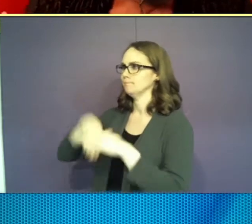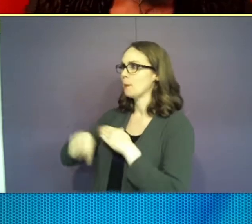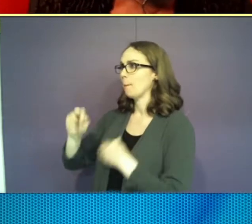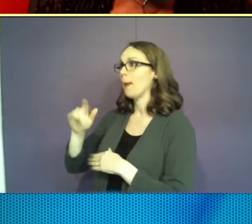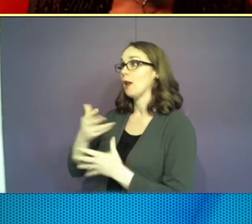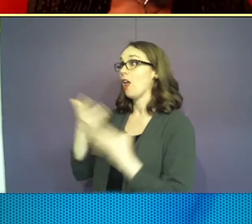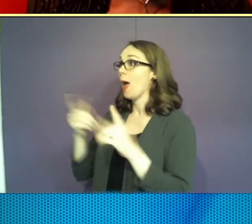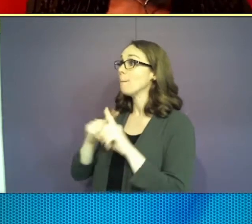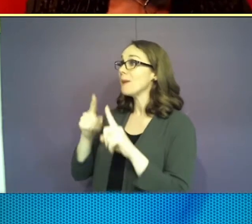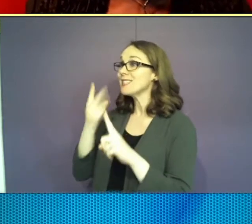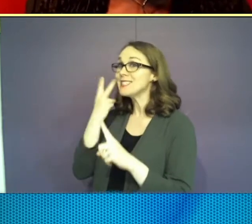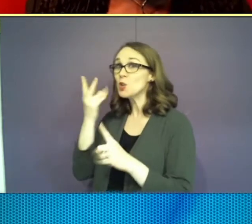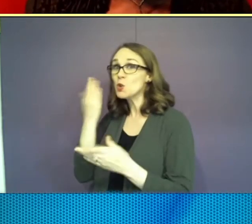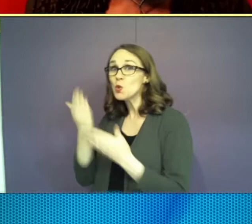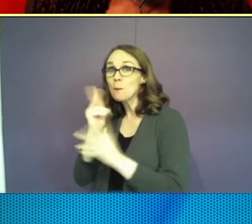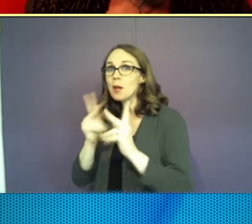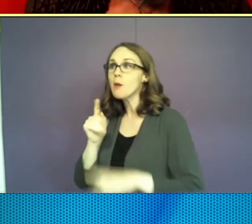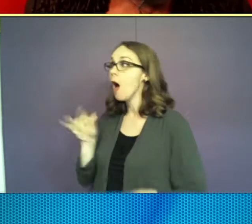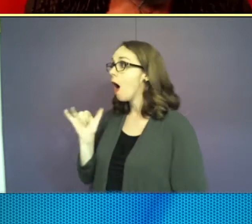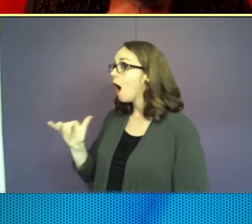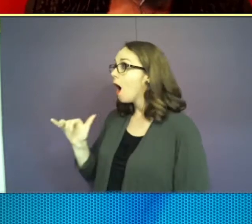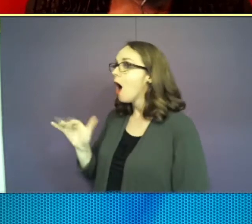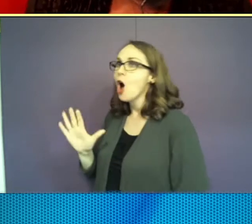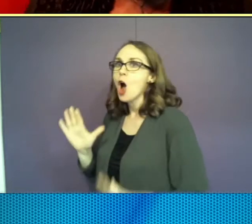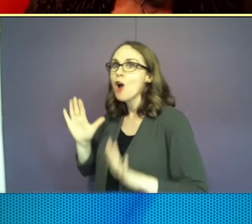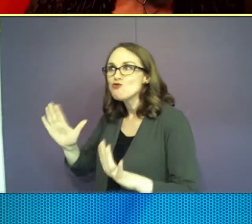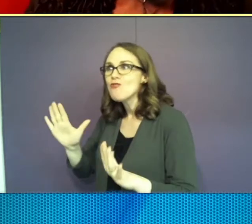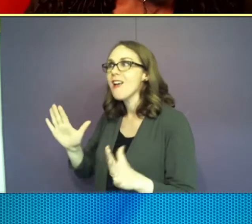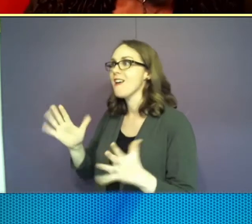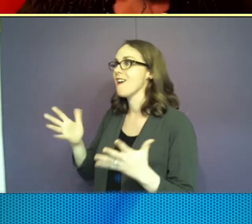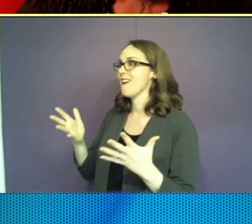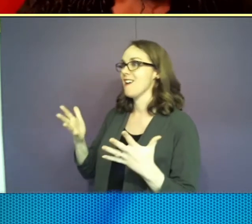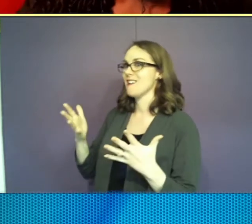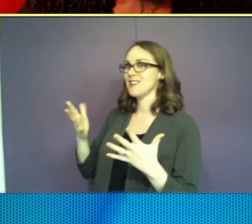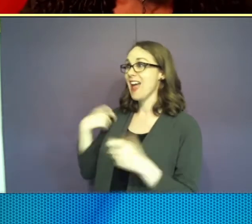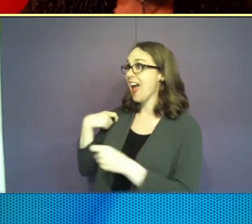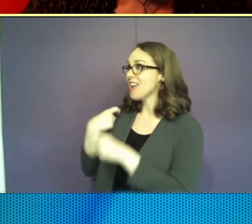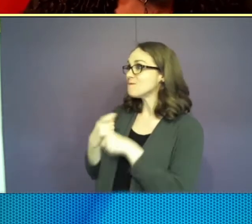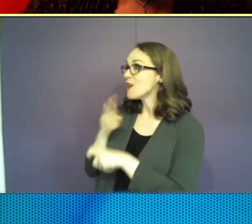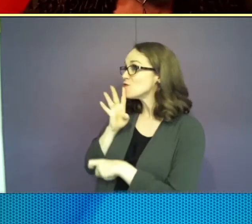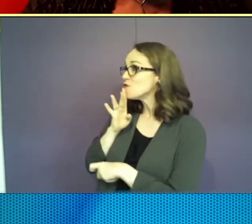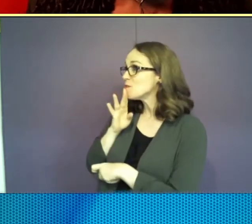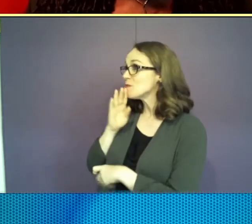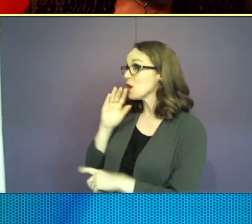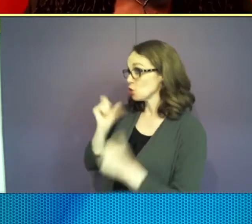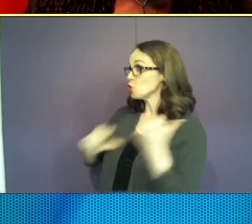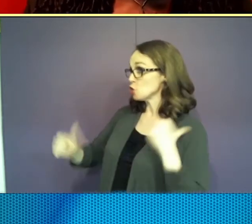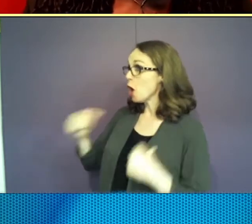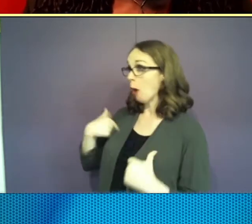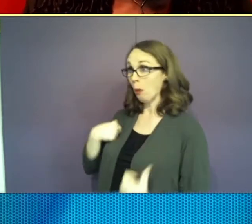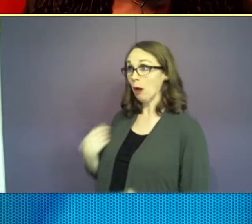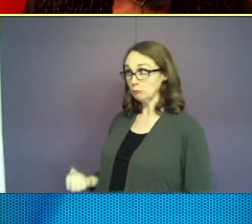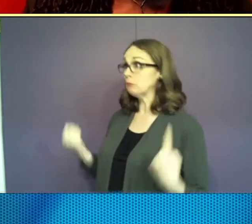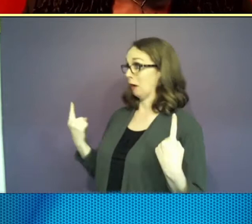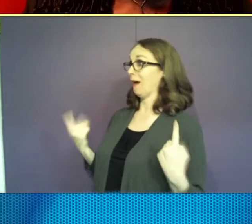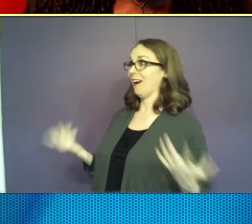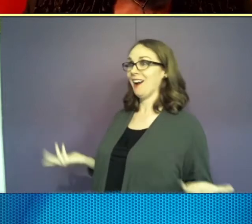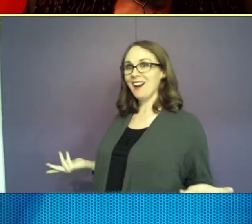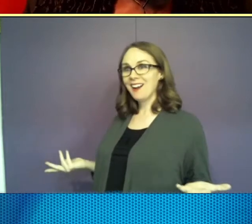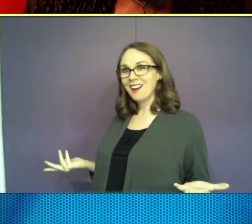see new faces and people being like, this is great. There's a Spanish speaking show that I can